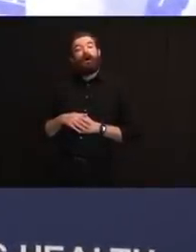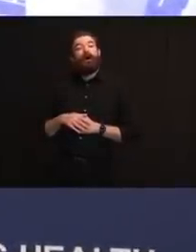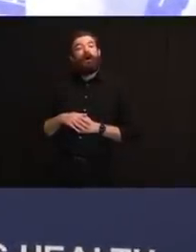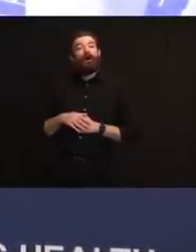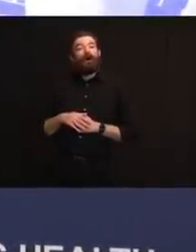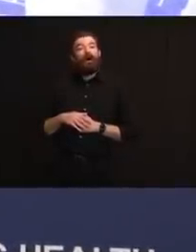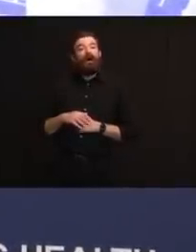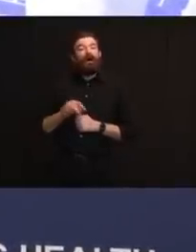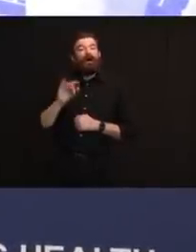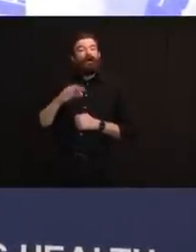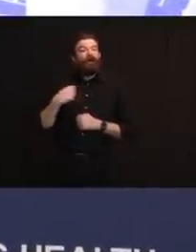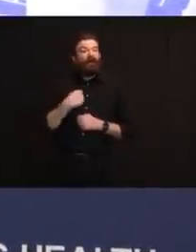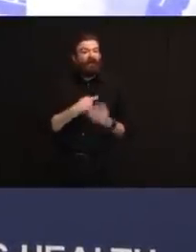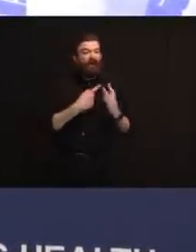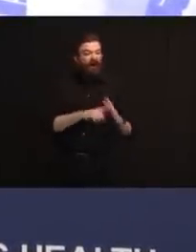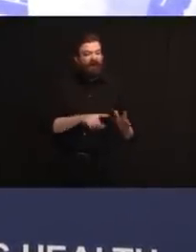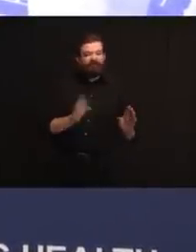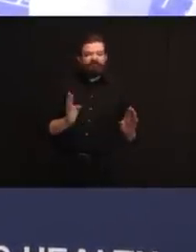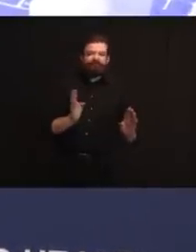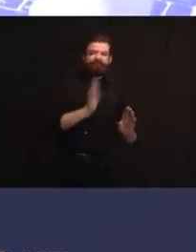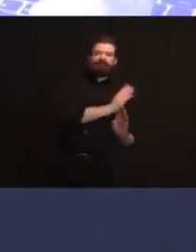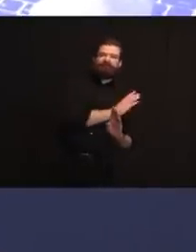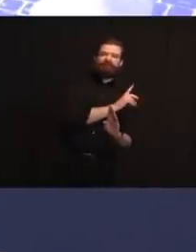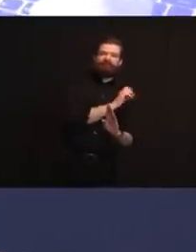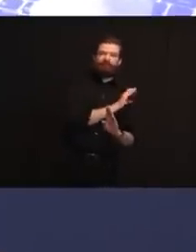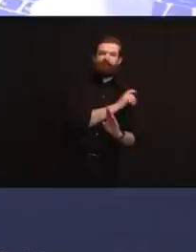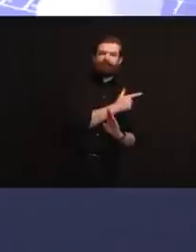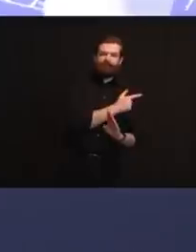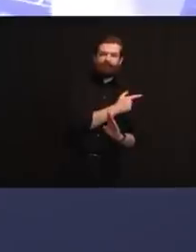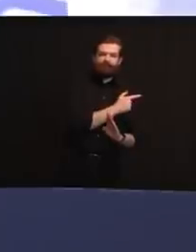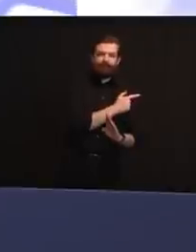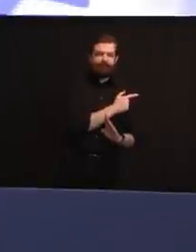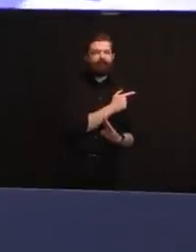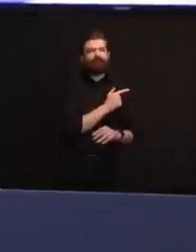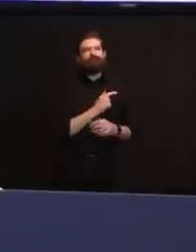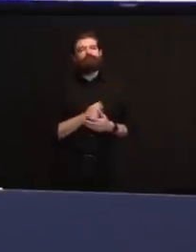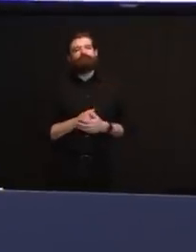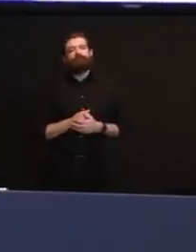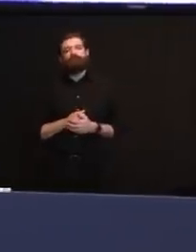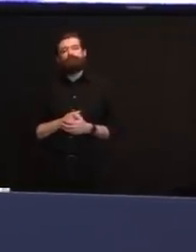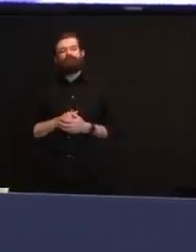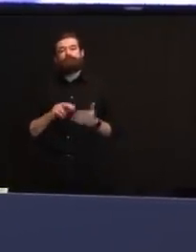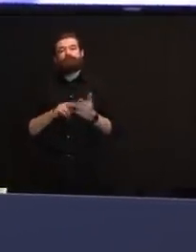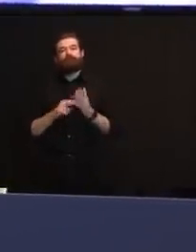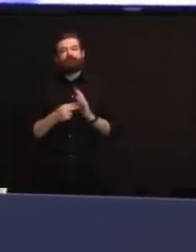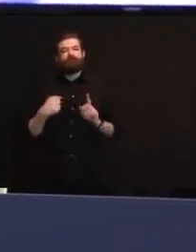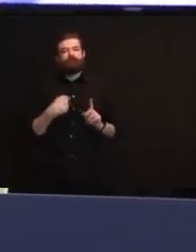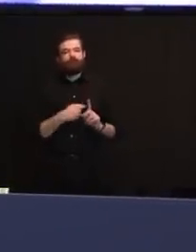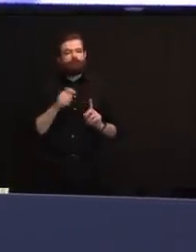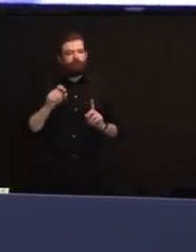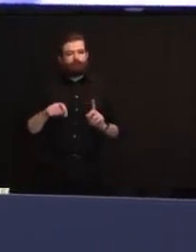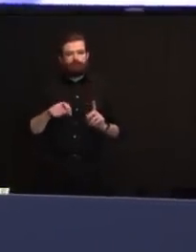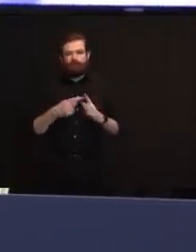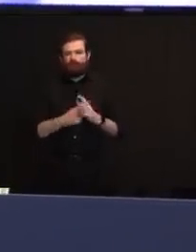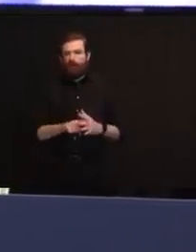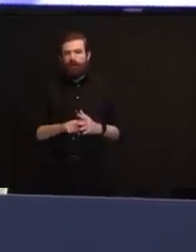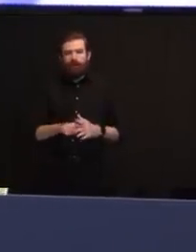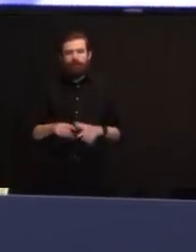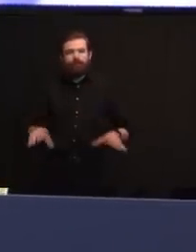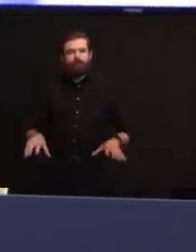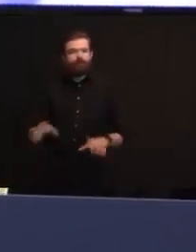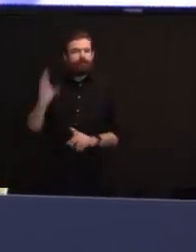registered skilled nursing facilities, long-term care facilities, assisted living facilities, of which we have about over